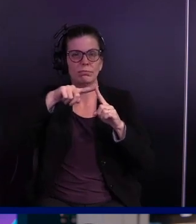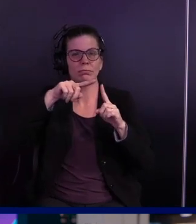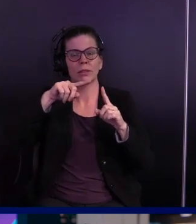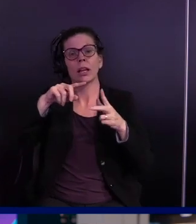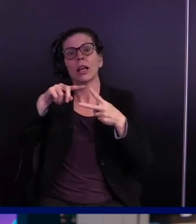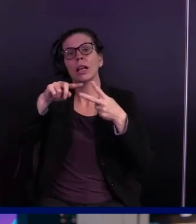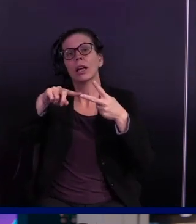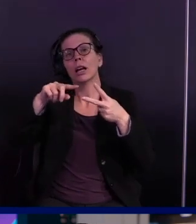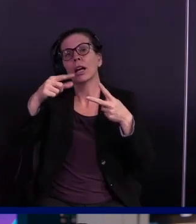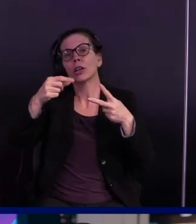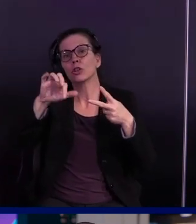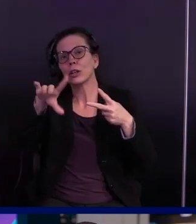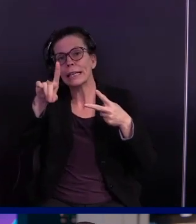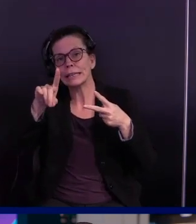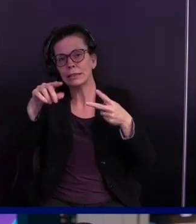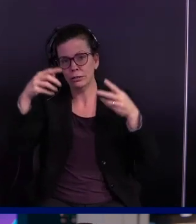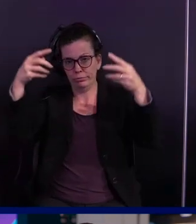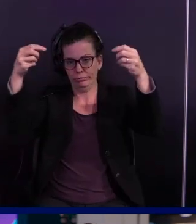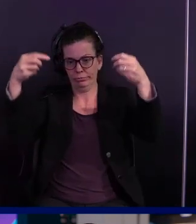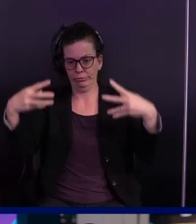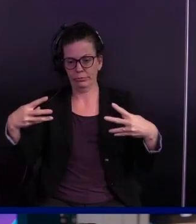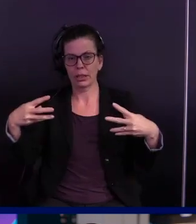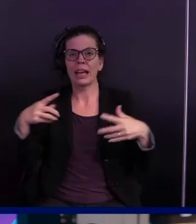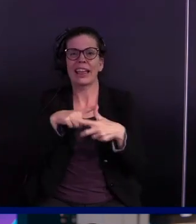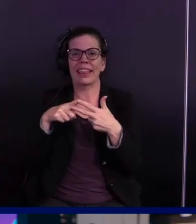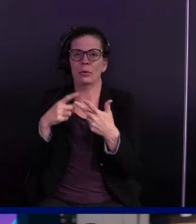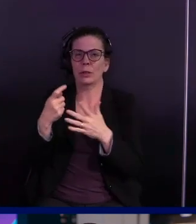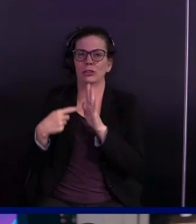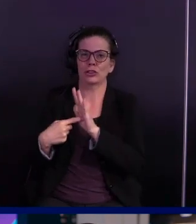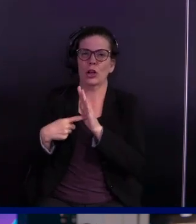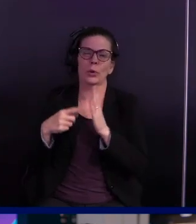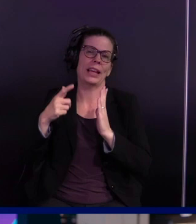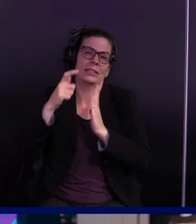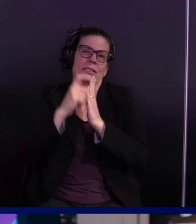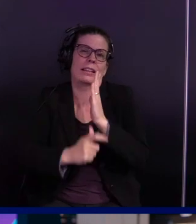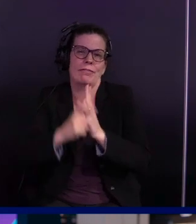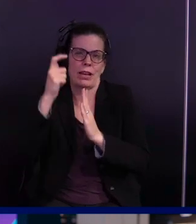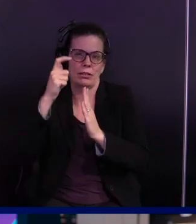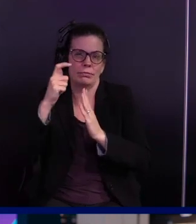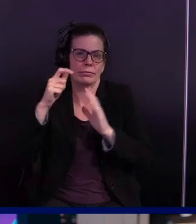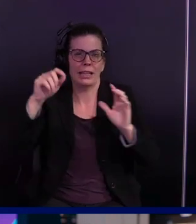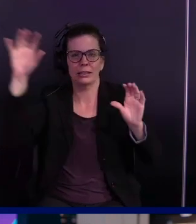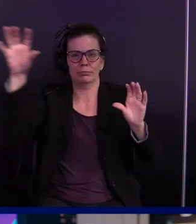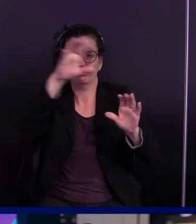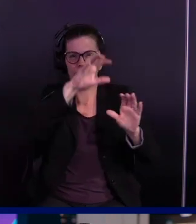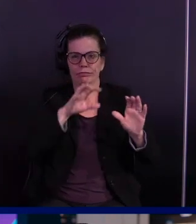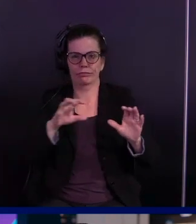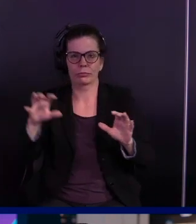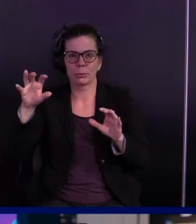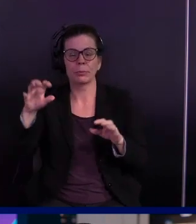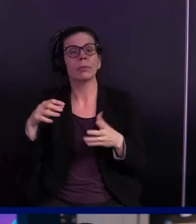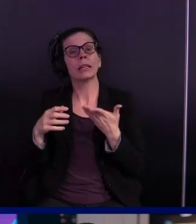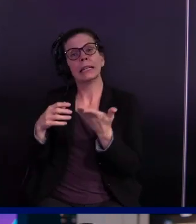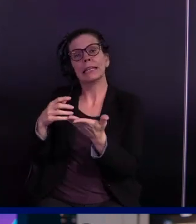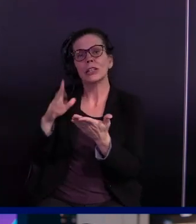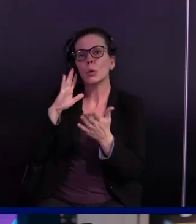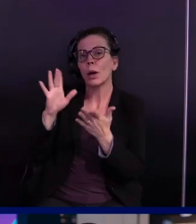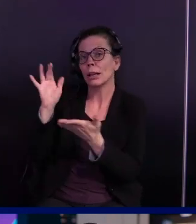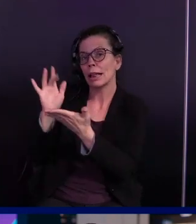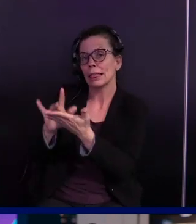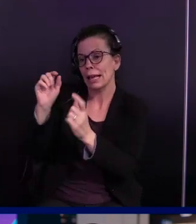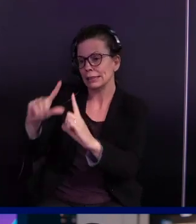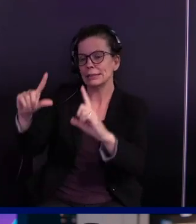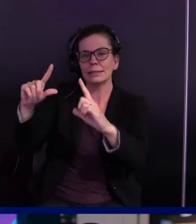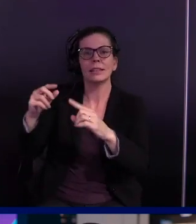grid layout, and then the one that we show by default, which is force directed. And in here, you're able to like select like